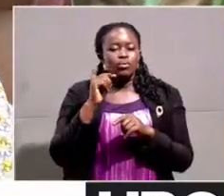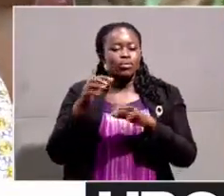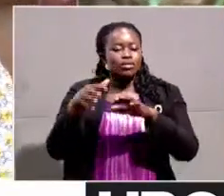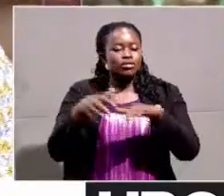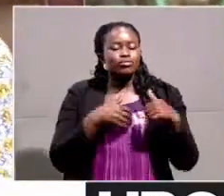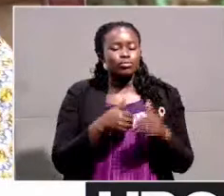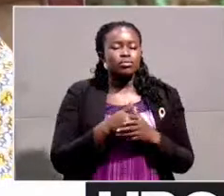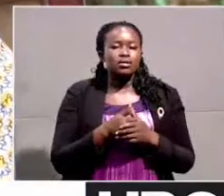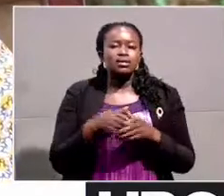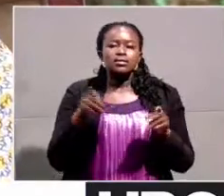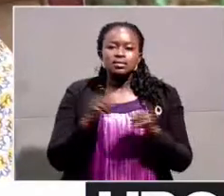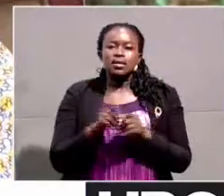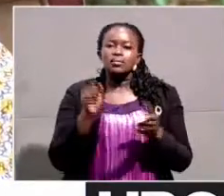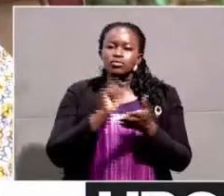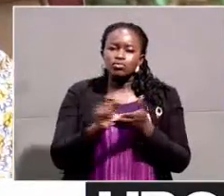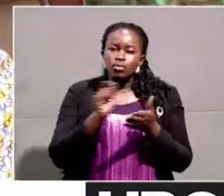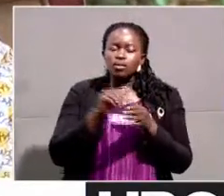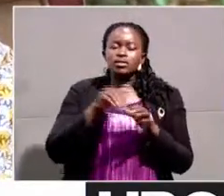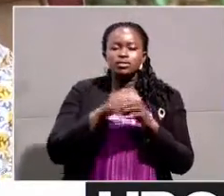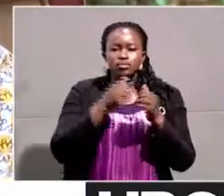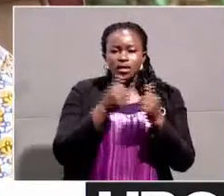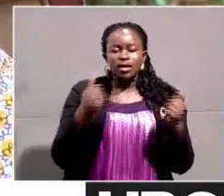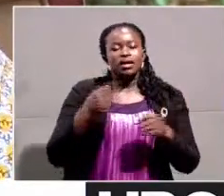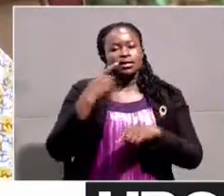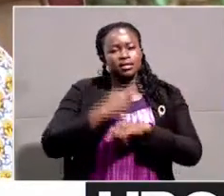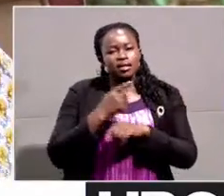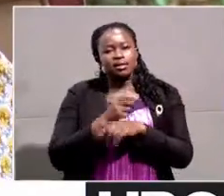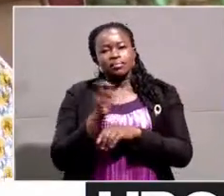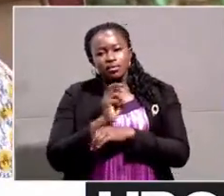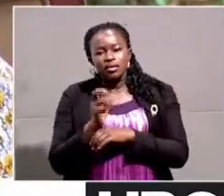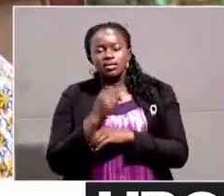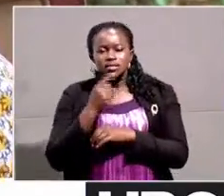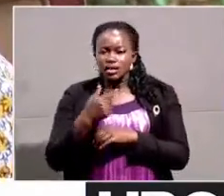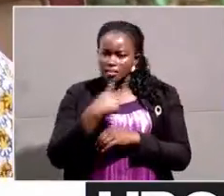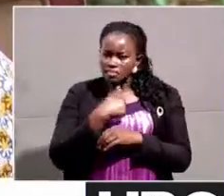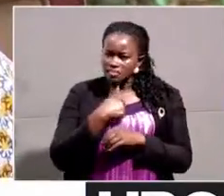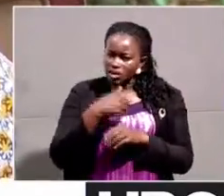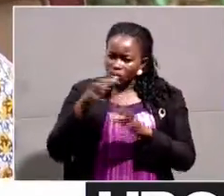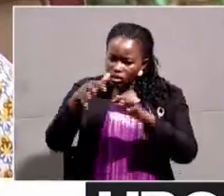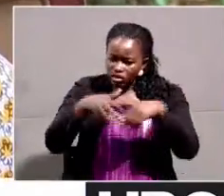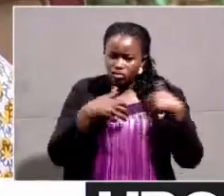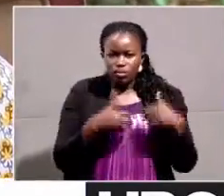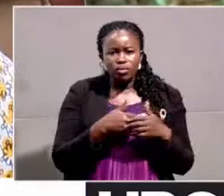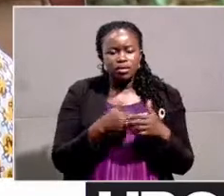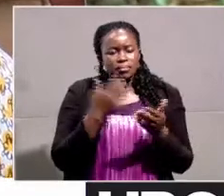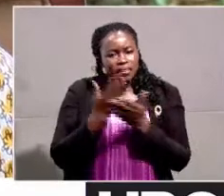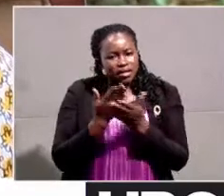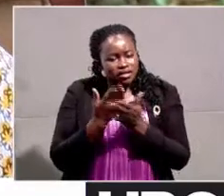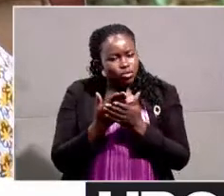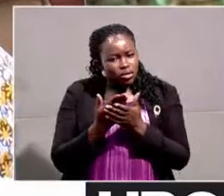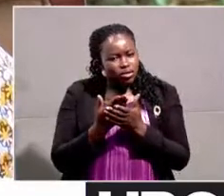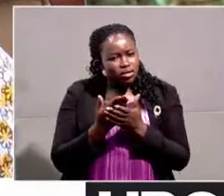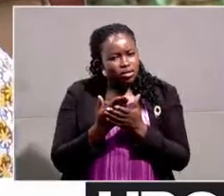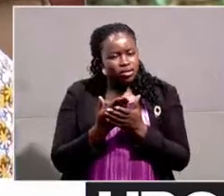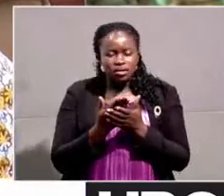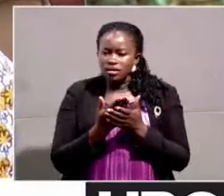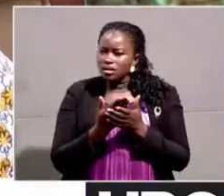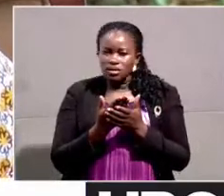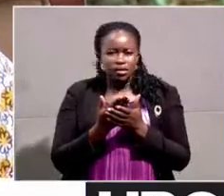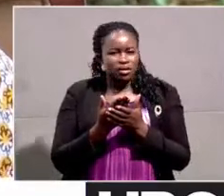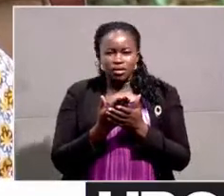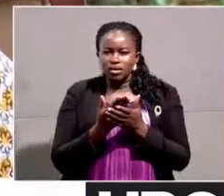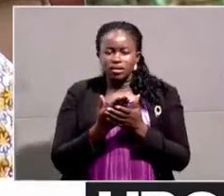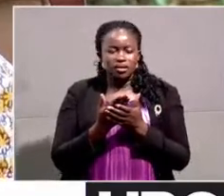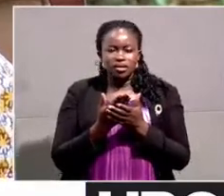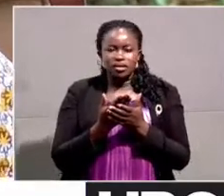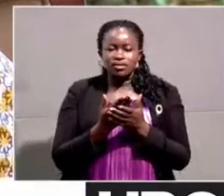the newspaper, and you read it, that Kanyihamba has withdrawn his petition. It was a blatant